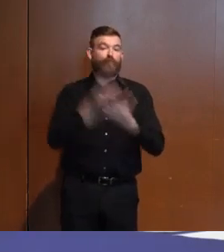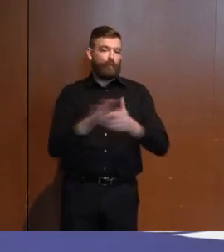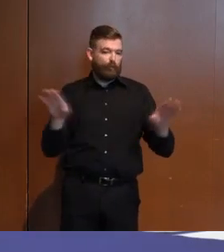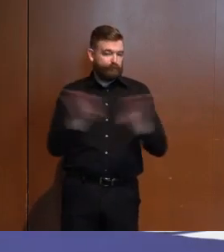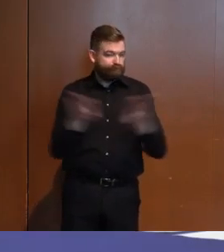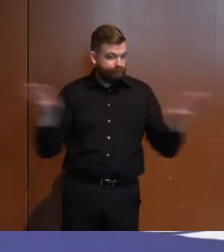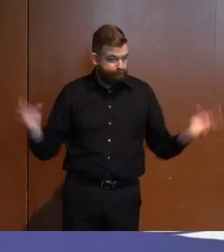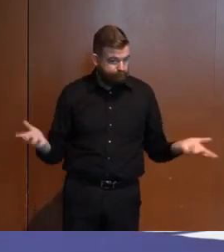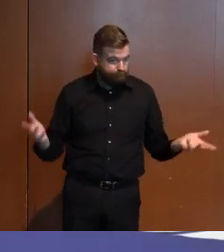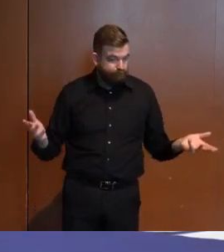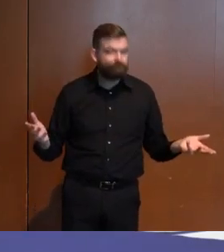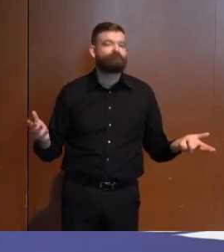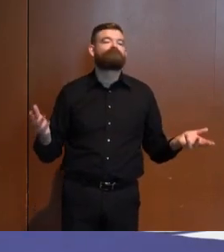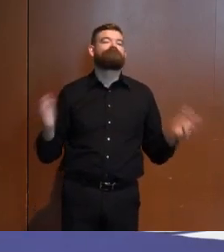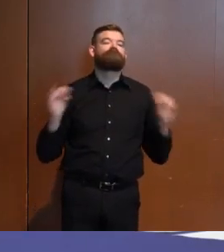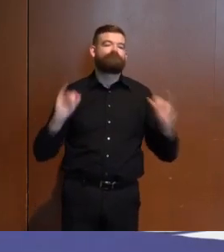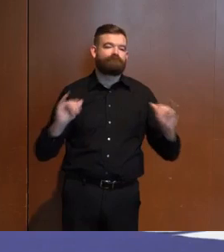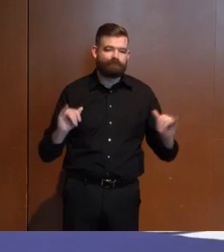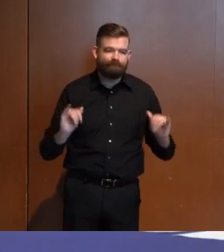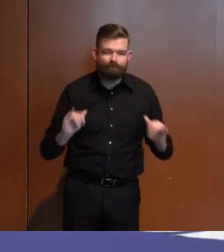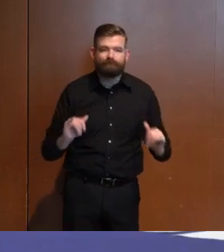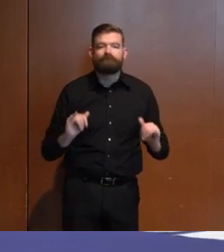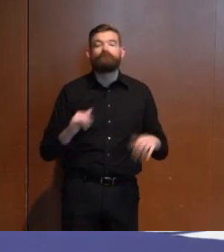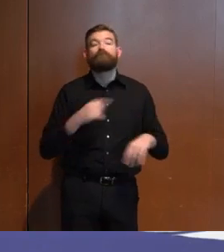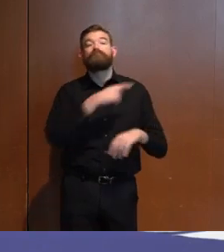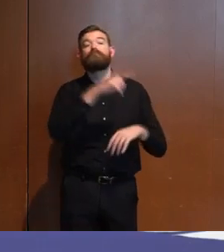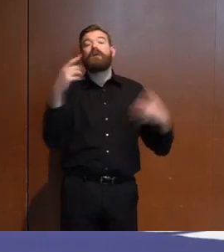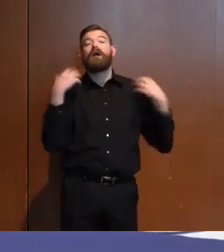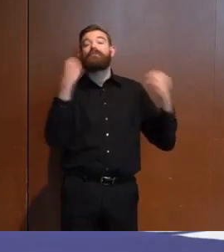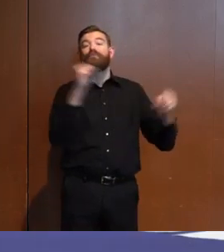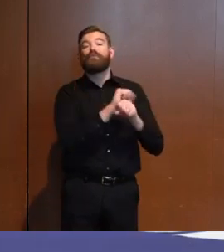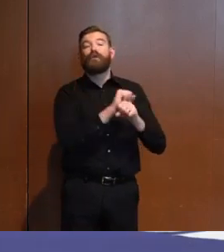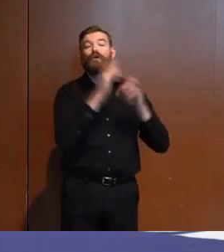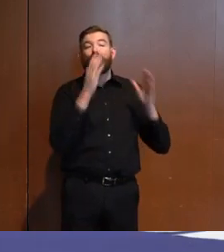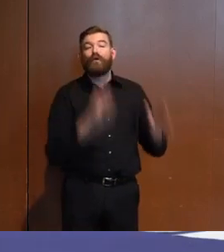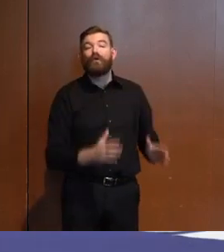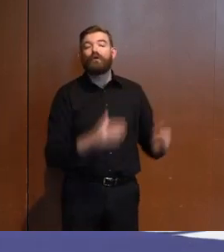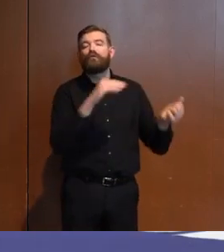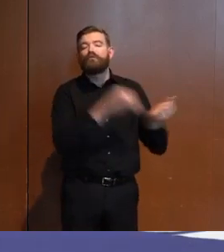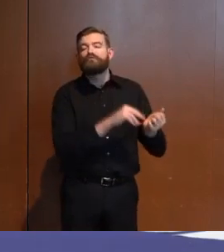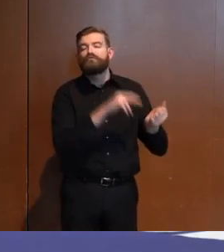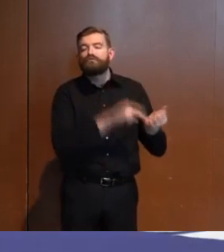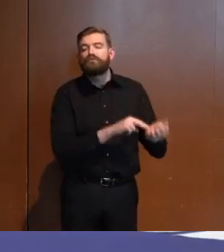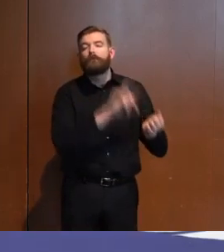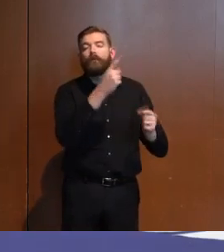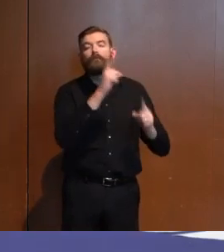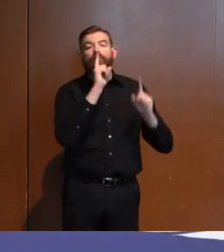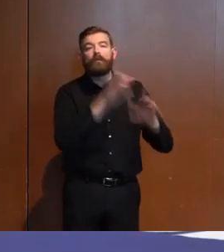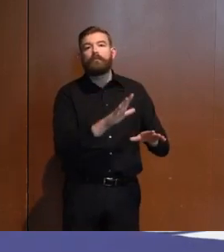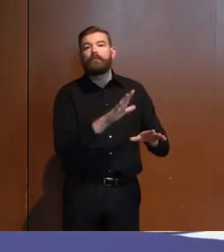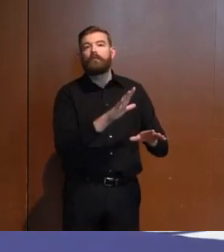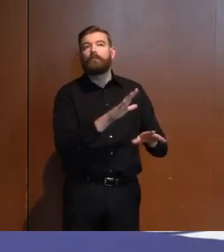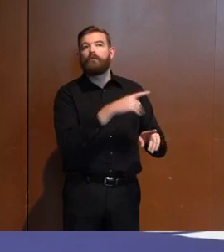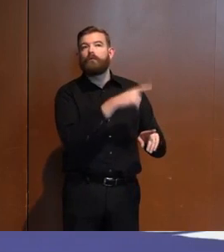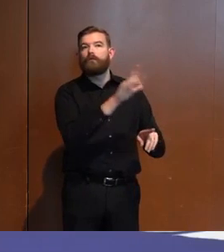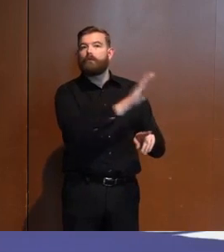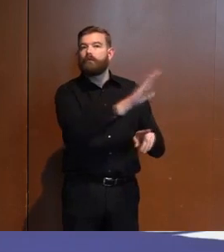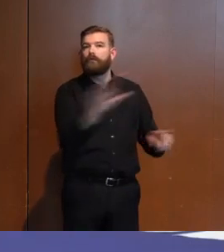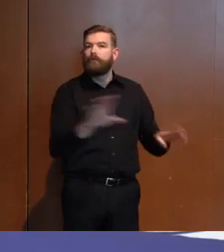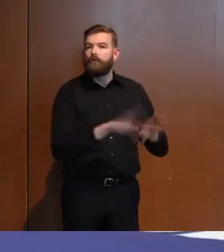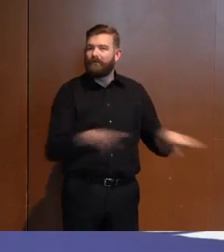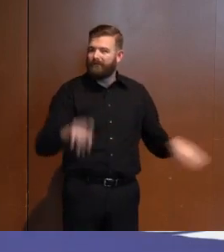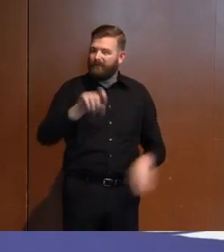first responders, essential workers with support. Otherwise, they can't do their job. And we just have no choice. And as I mentioned